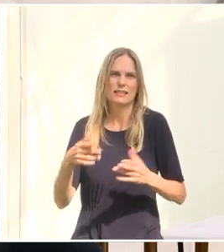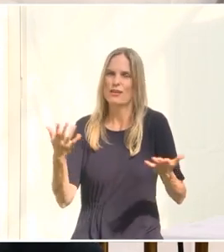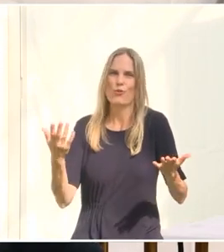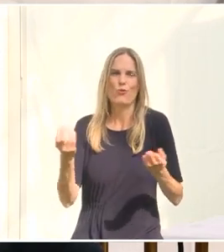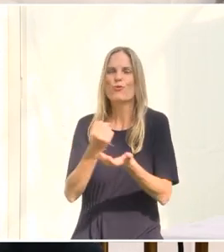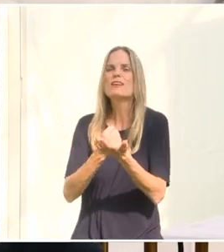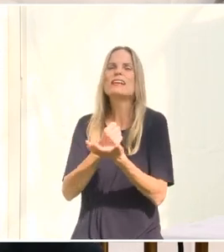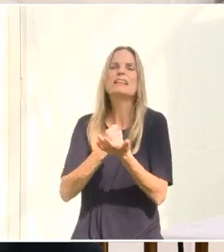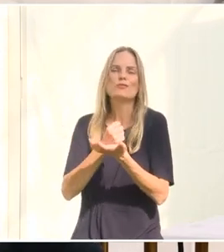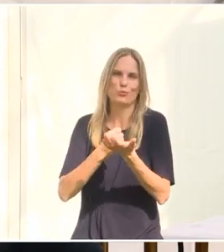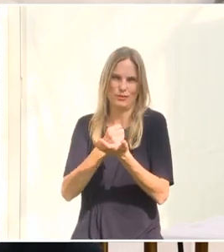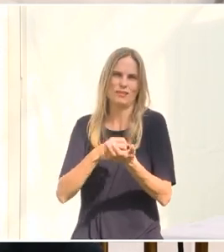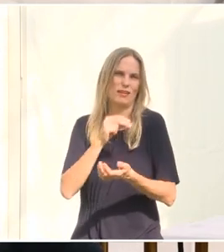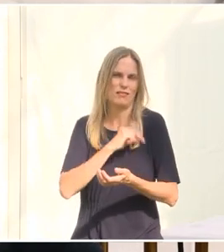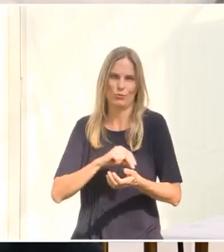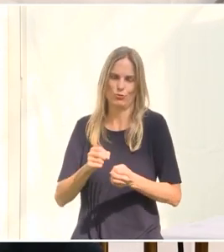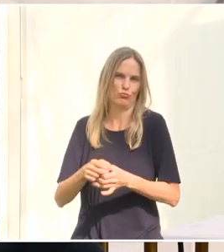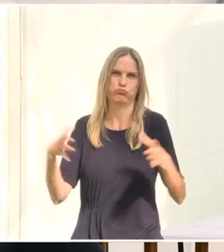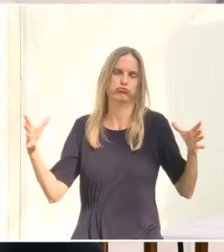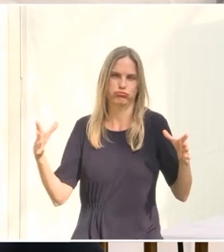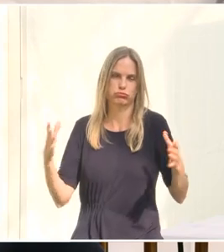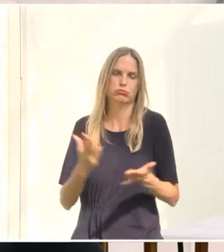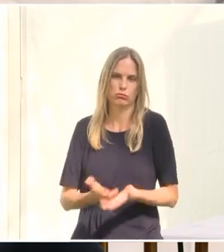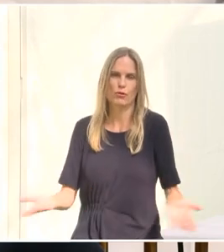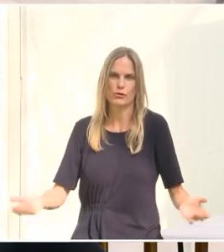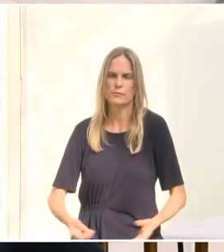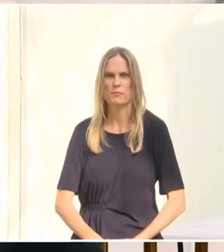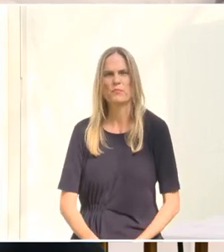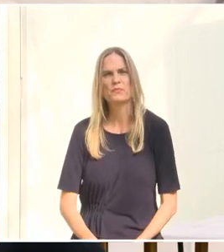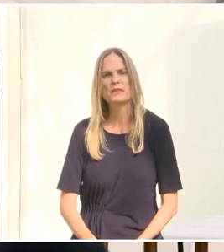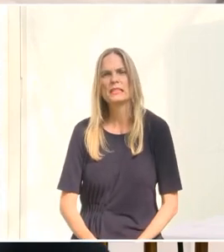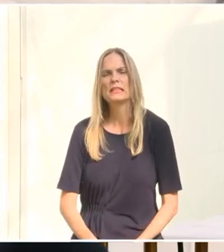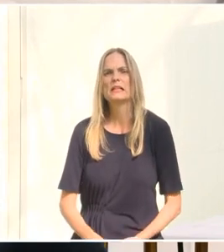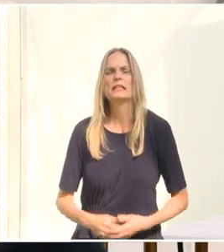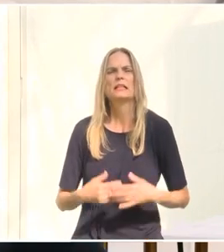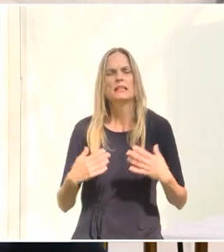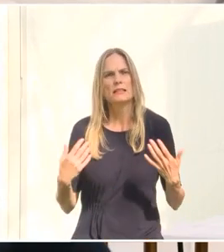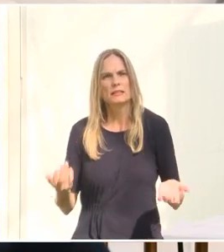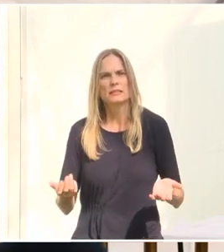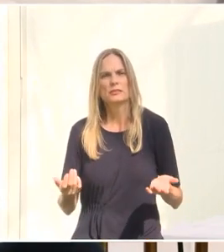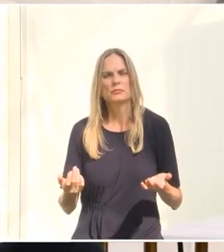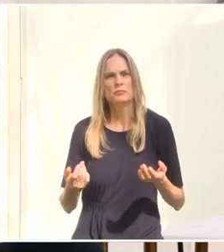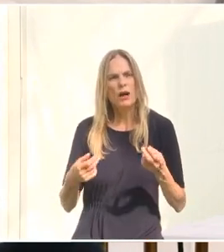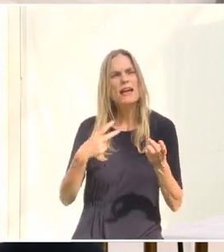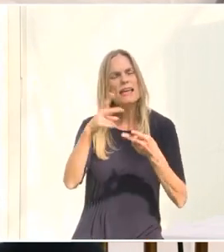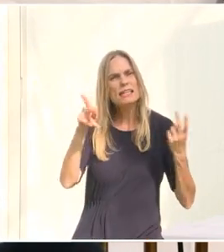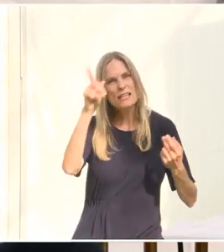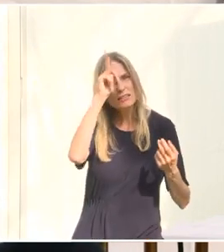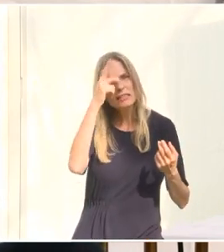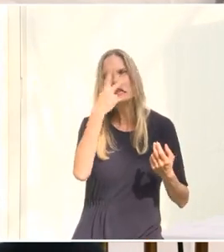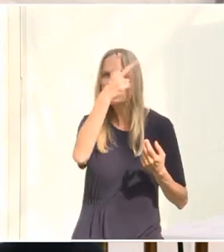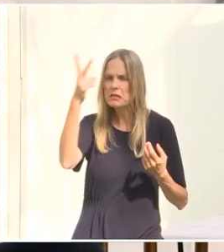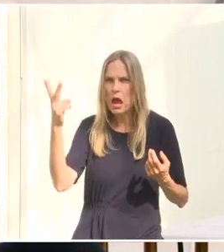we have. And I have met, like I said, I have met a lot of asylum seekers from here and there and from 50 countries plus. What people